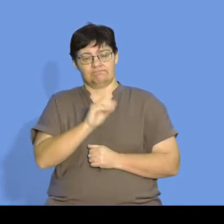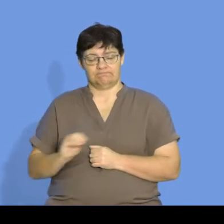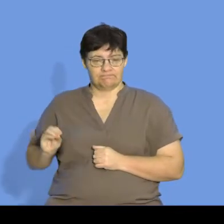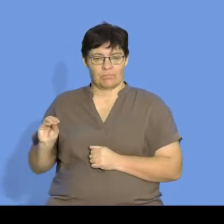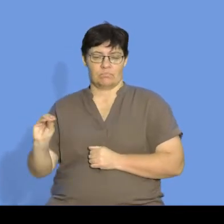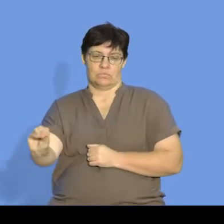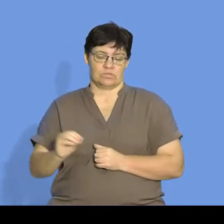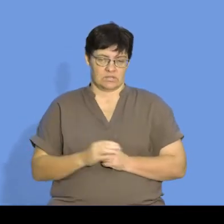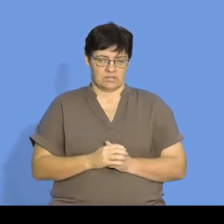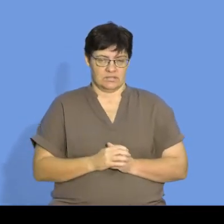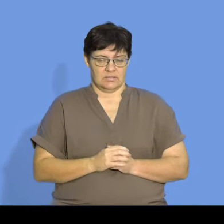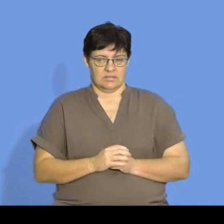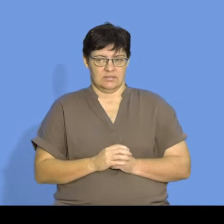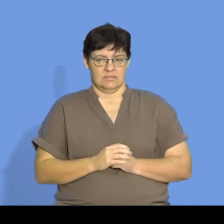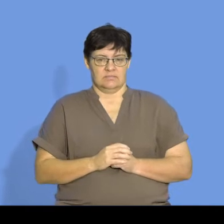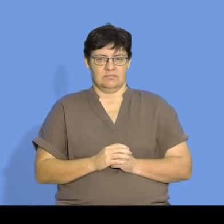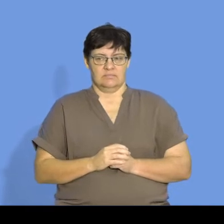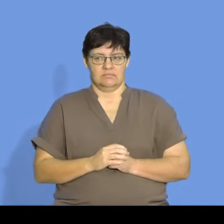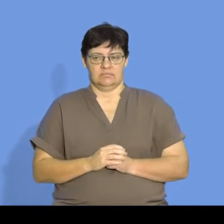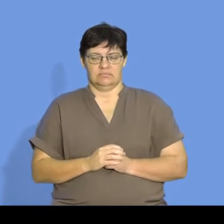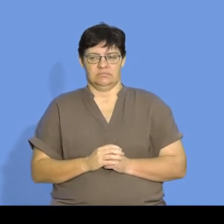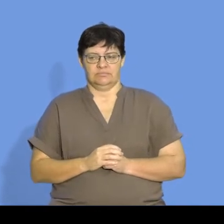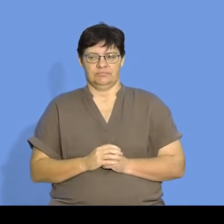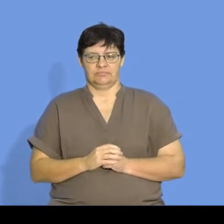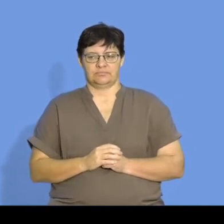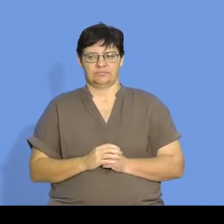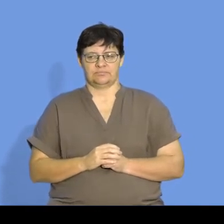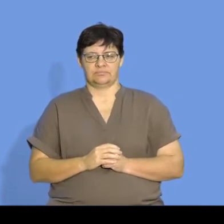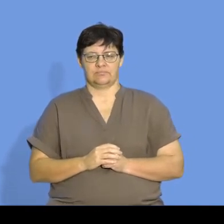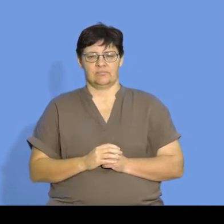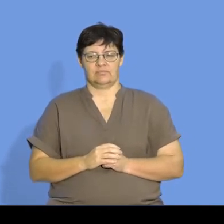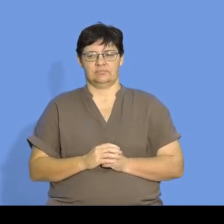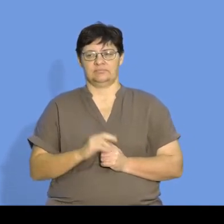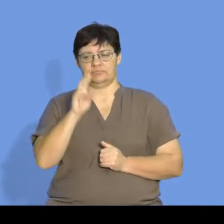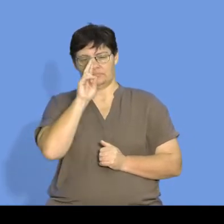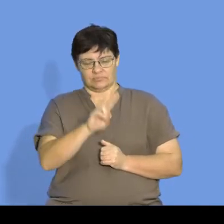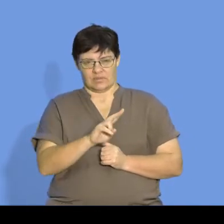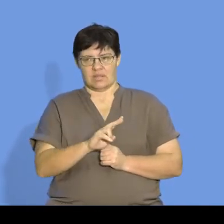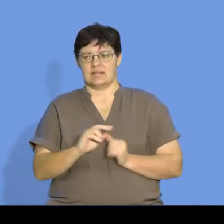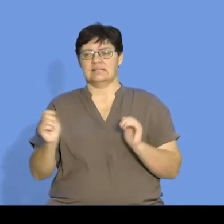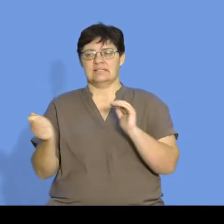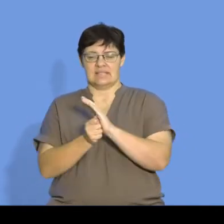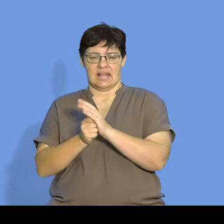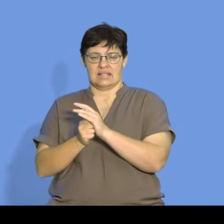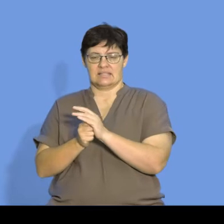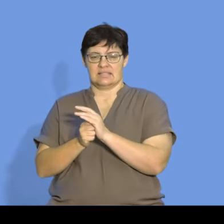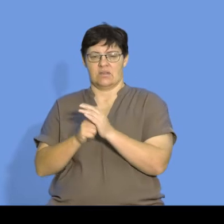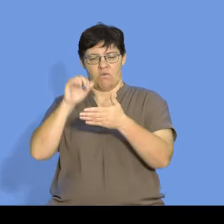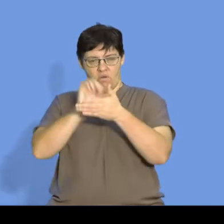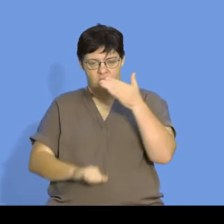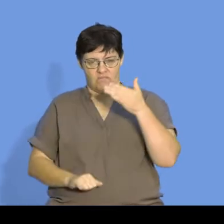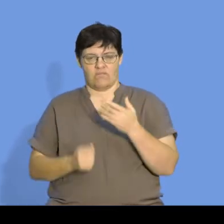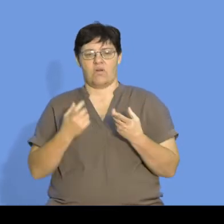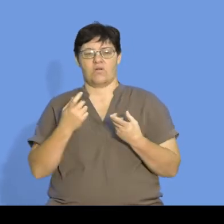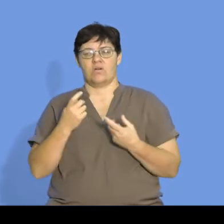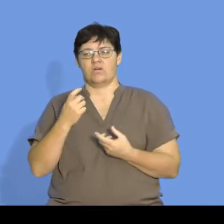123,750. We can actually go now and slot in that figure into my budget period, and you can see it's sales less your